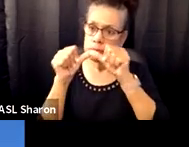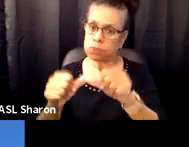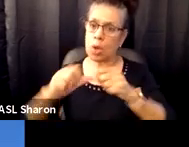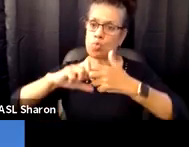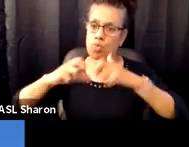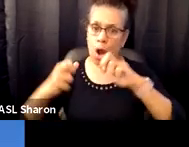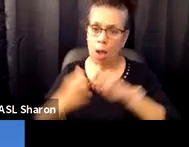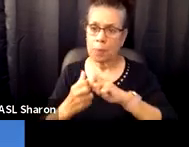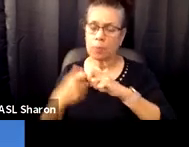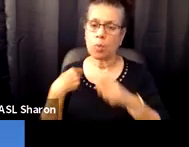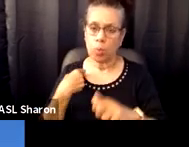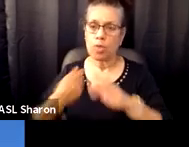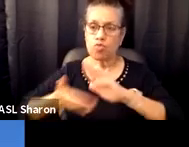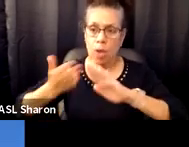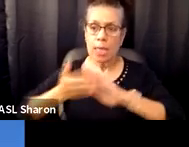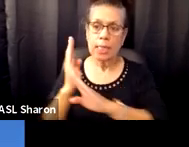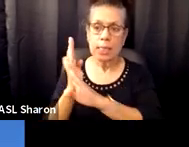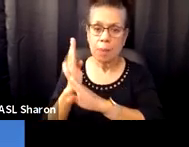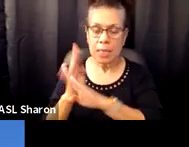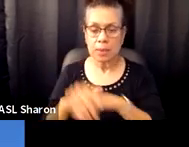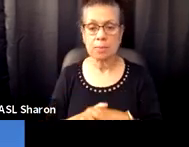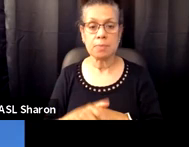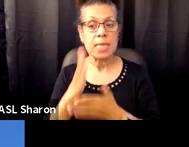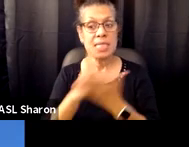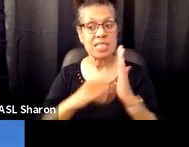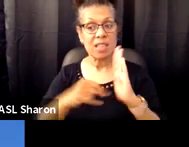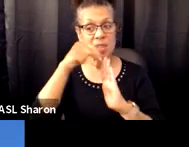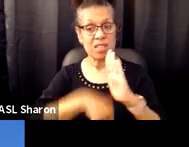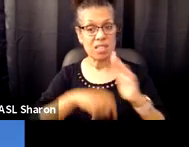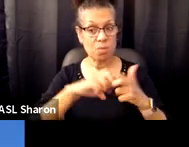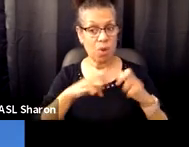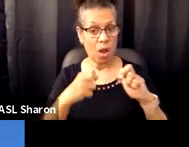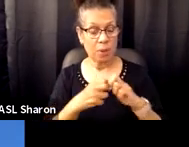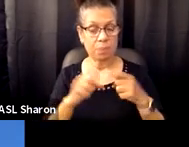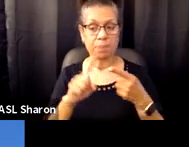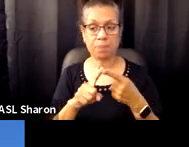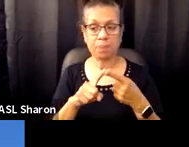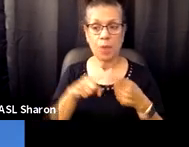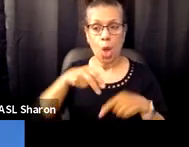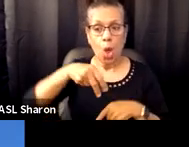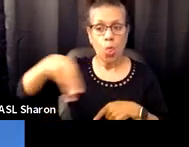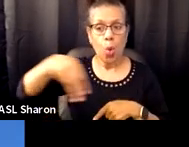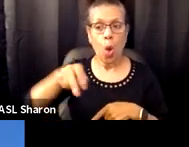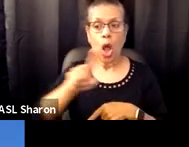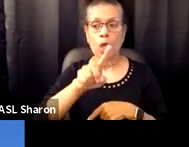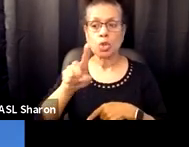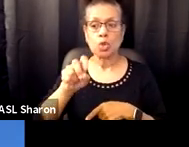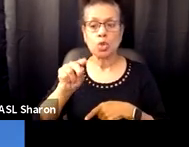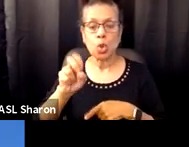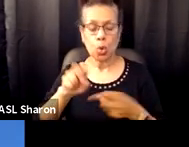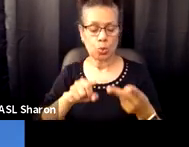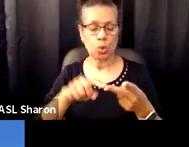plaguing our bus operations some of those deeper issues include our walk zones student assignment